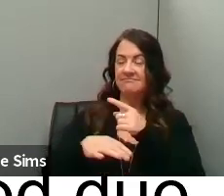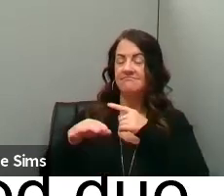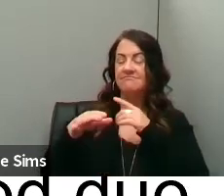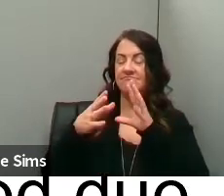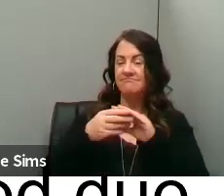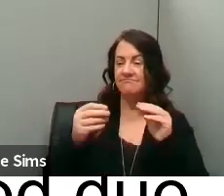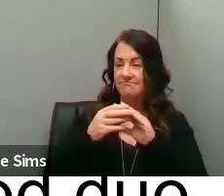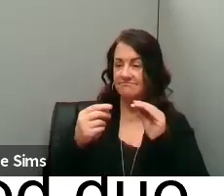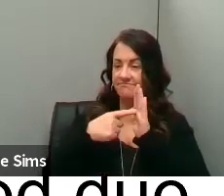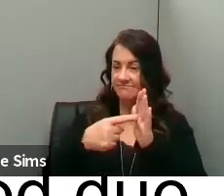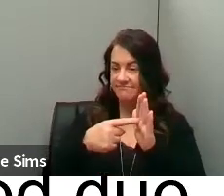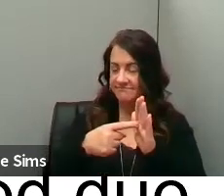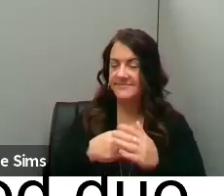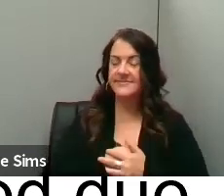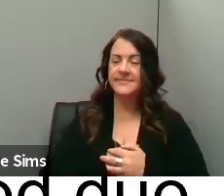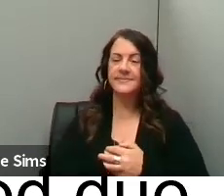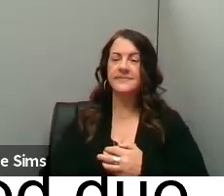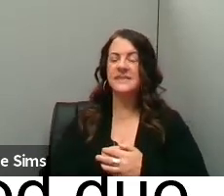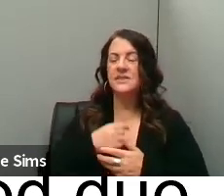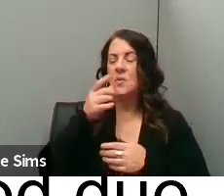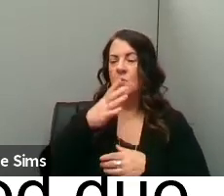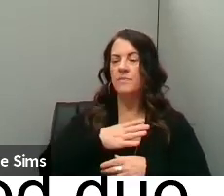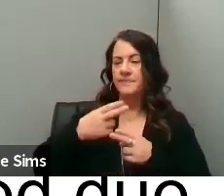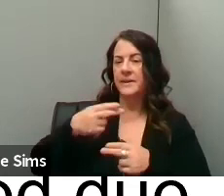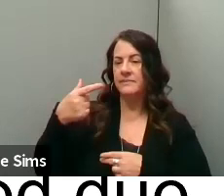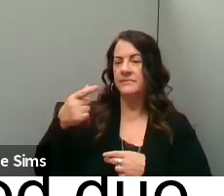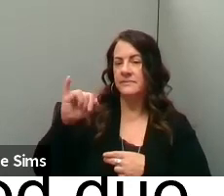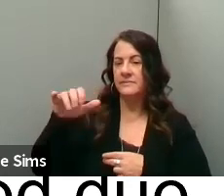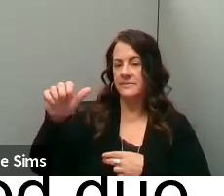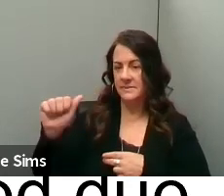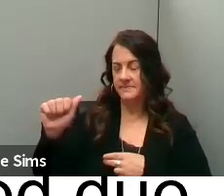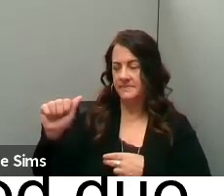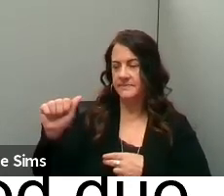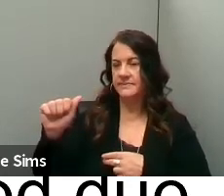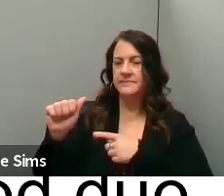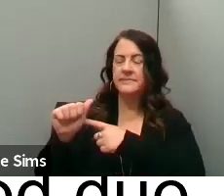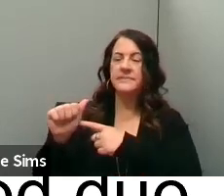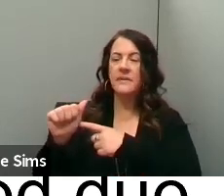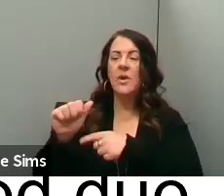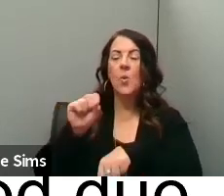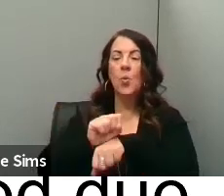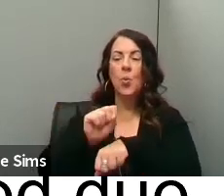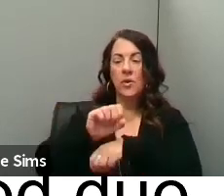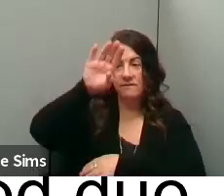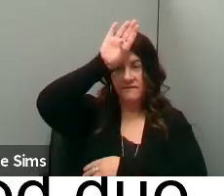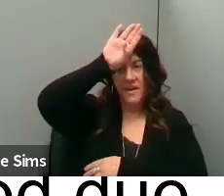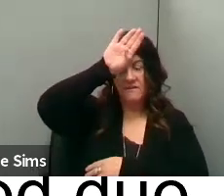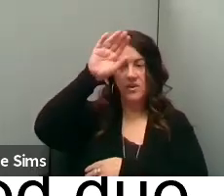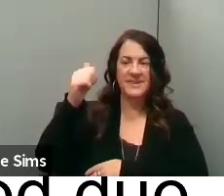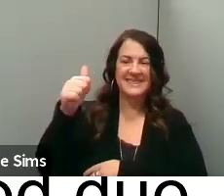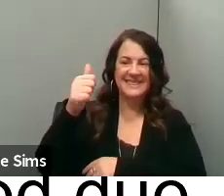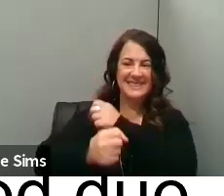So this example is with Gia. Gia has been a firefighter for 10 years. Gia